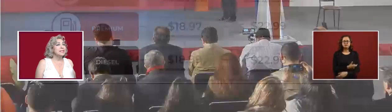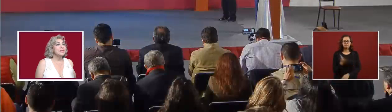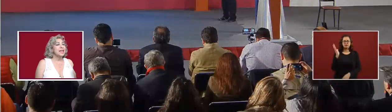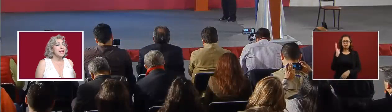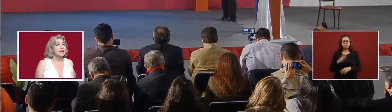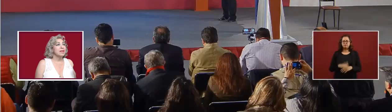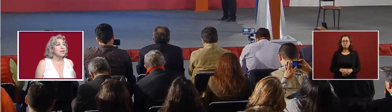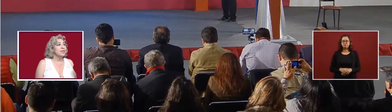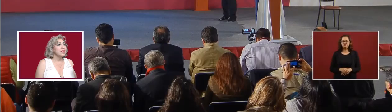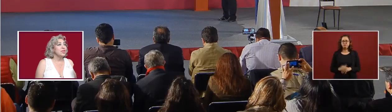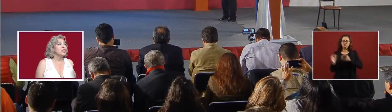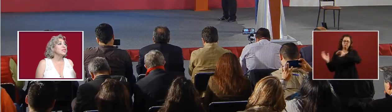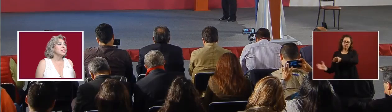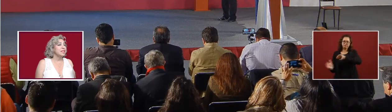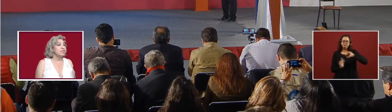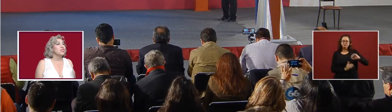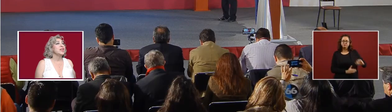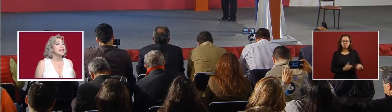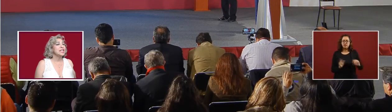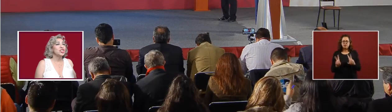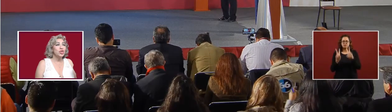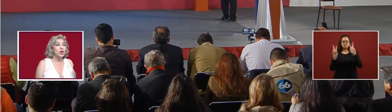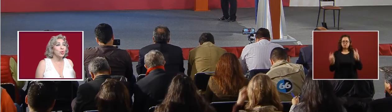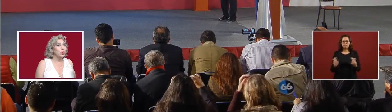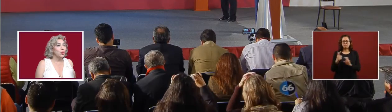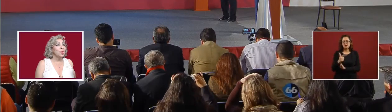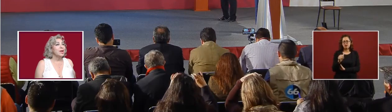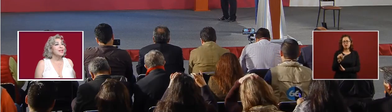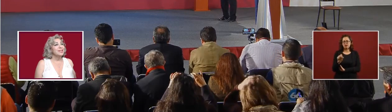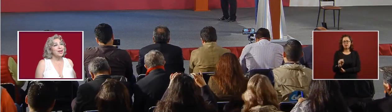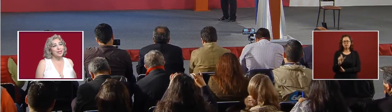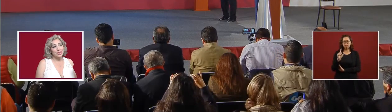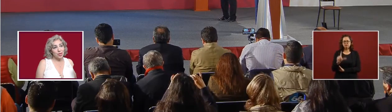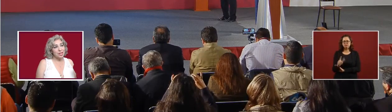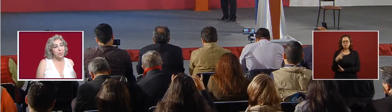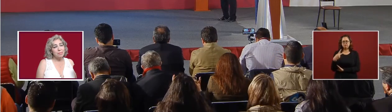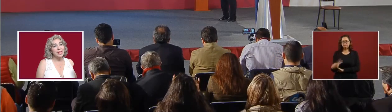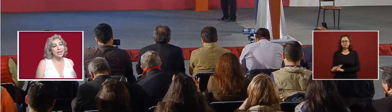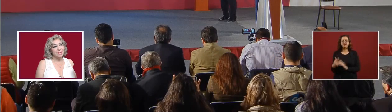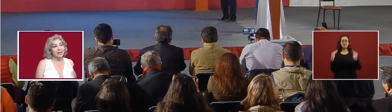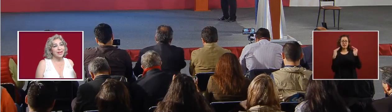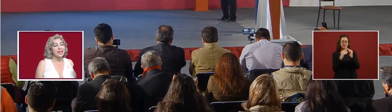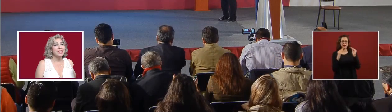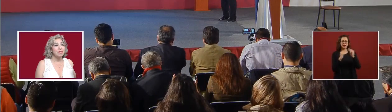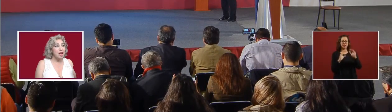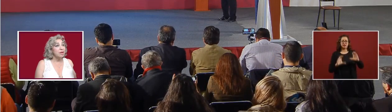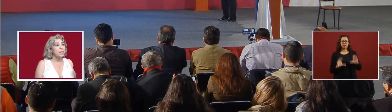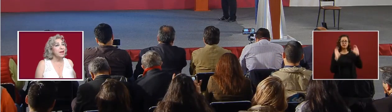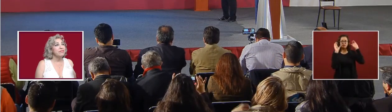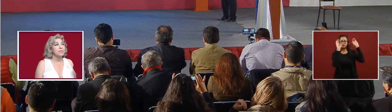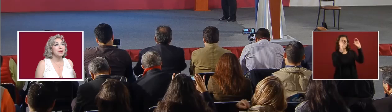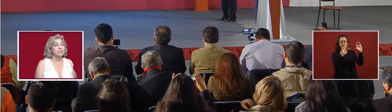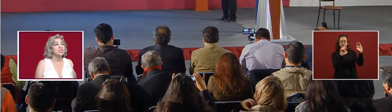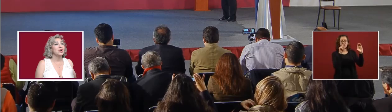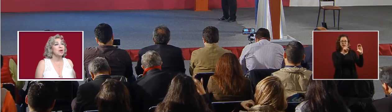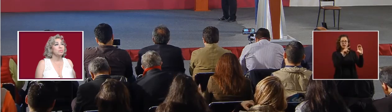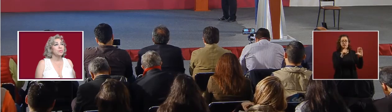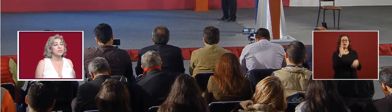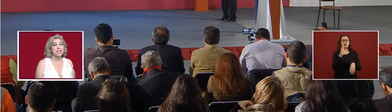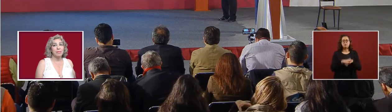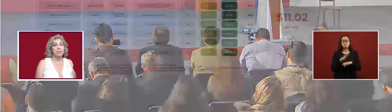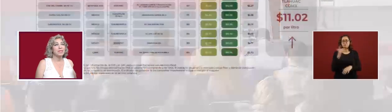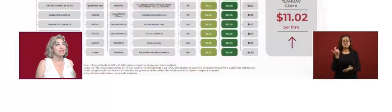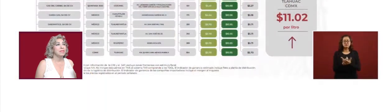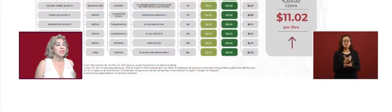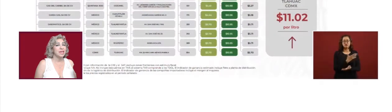Because they, you can, they're trying to let you know, so that the public can not buy from them to help